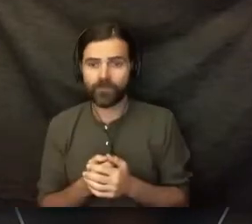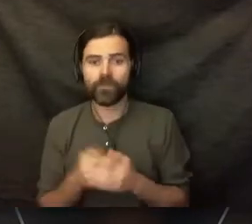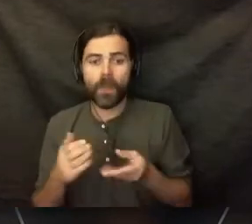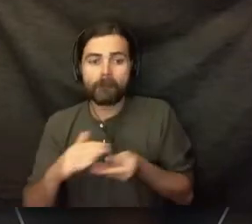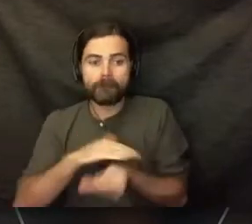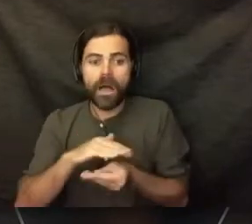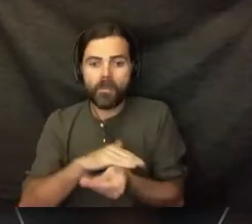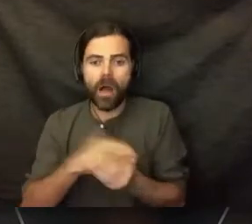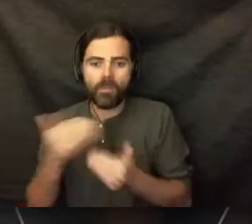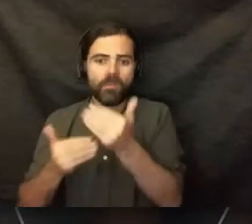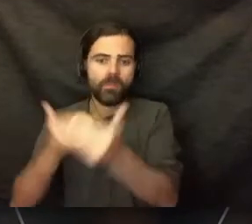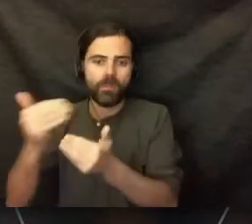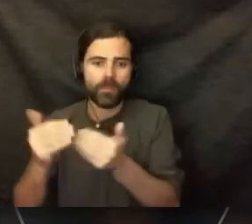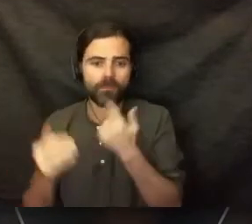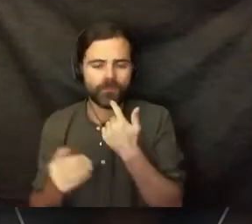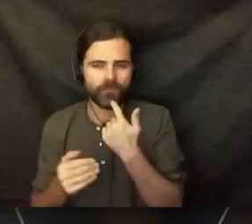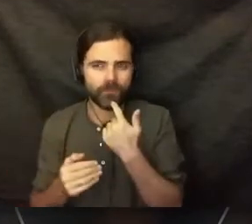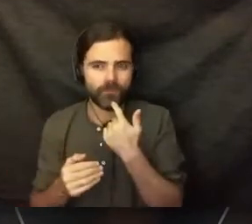create these new classes of system business models.